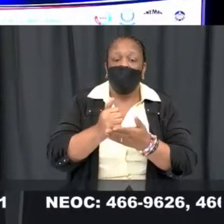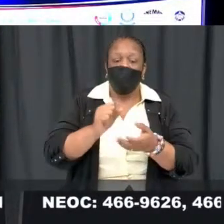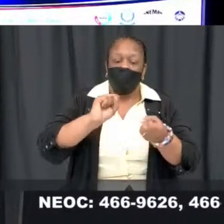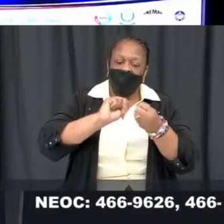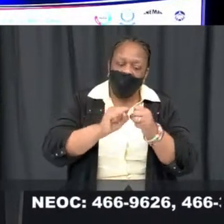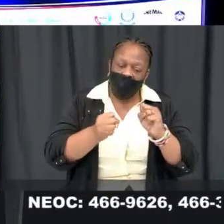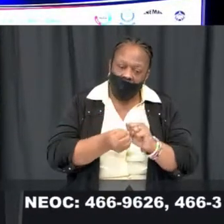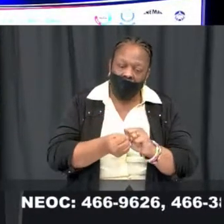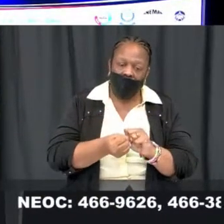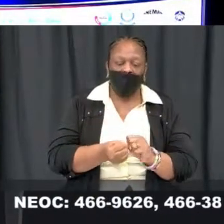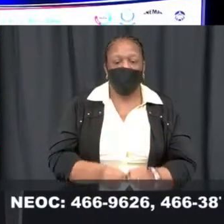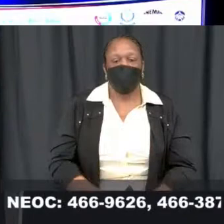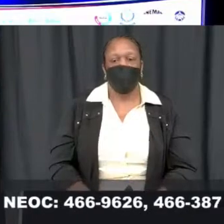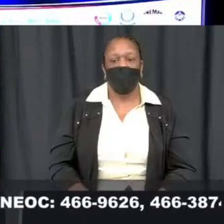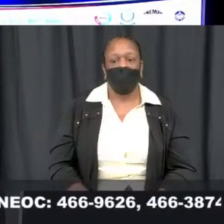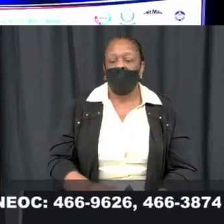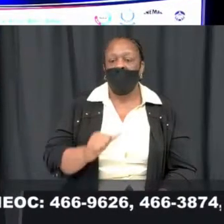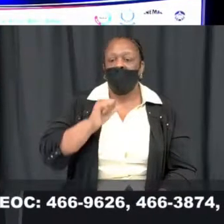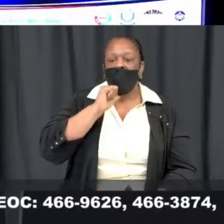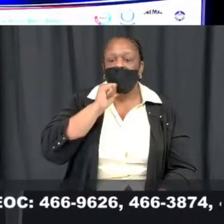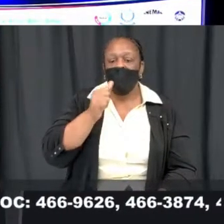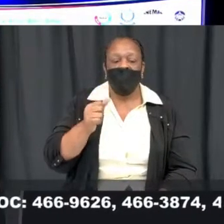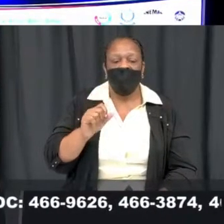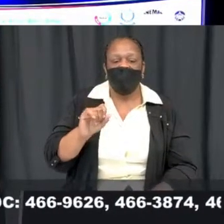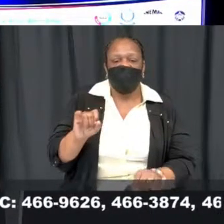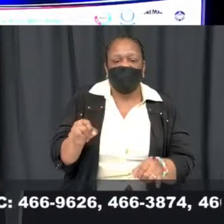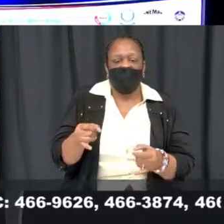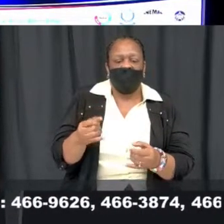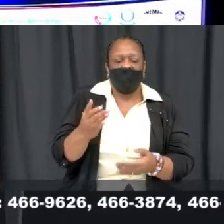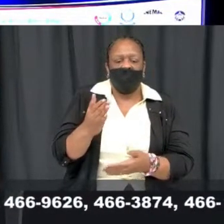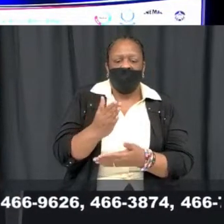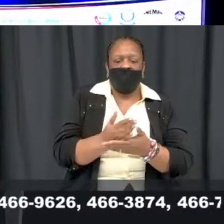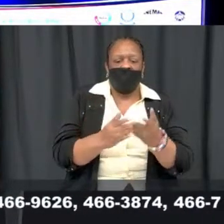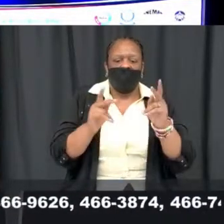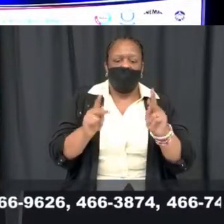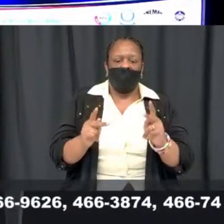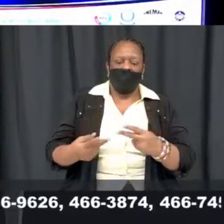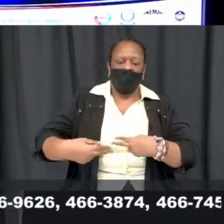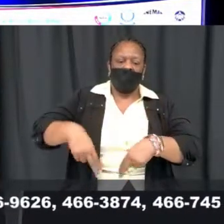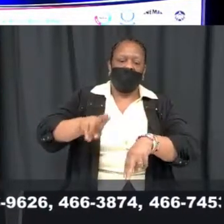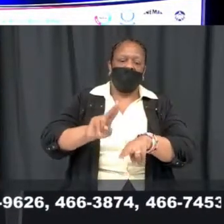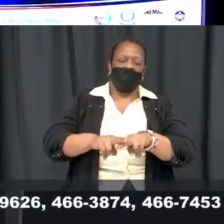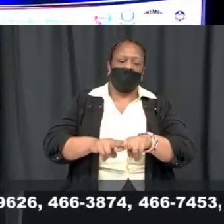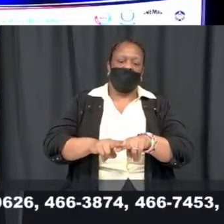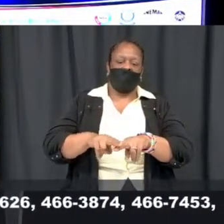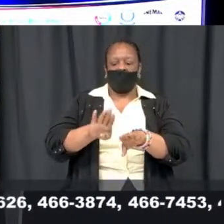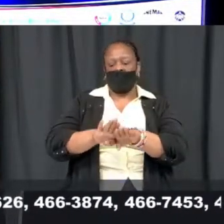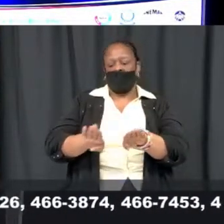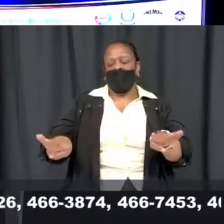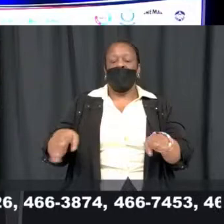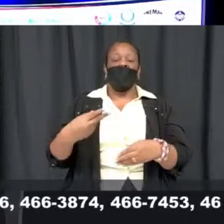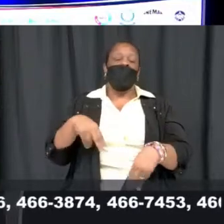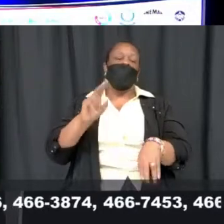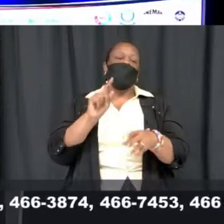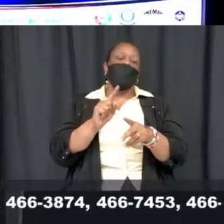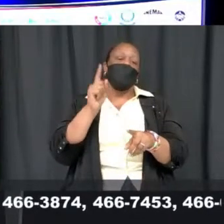It's not just about a group of people sitting behind a desk somewhere making decisions.